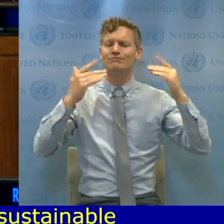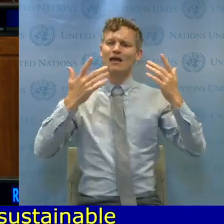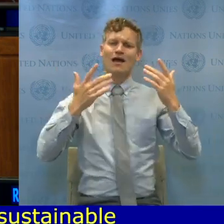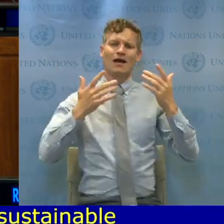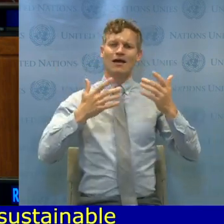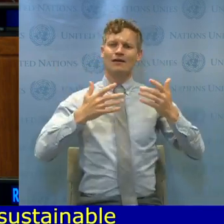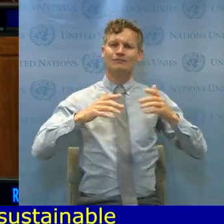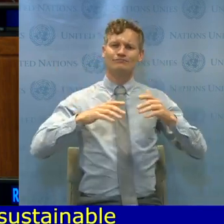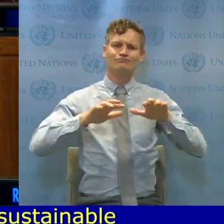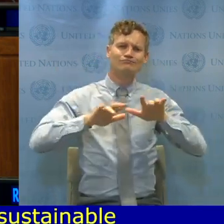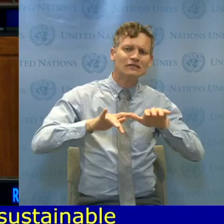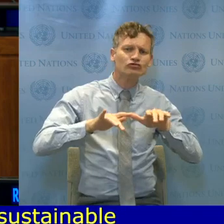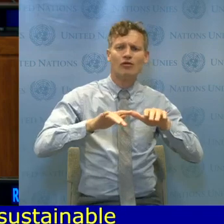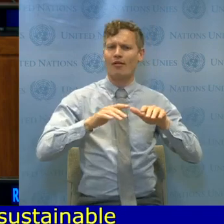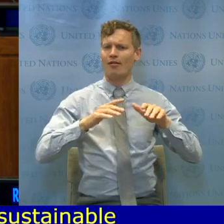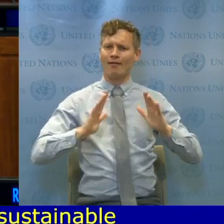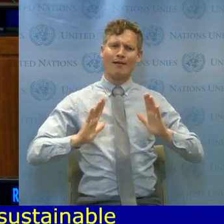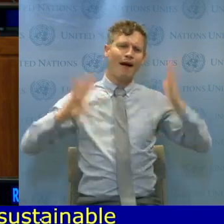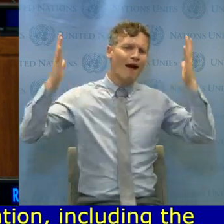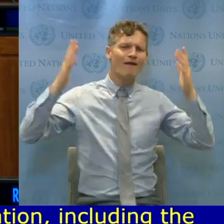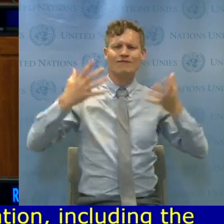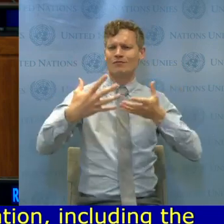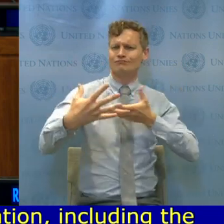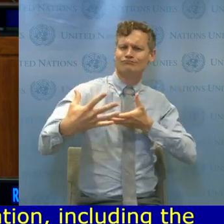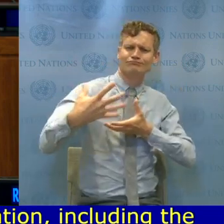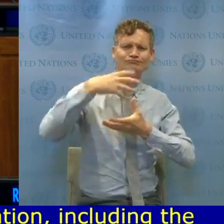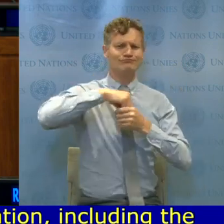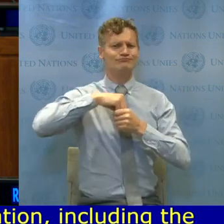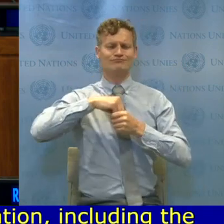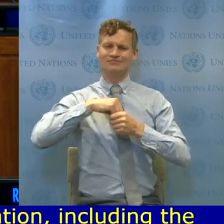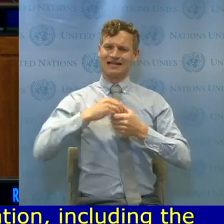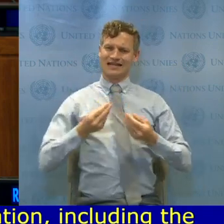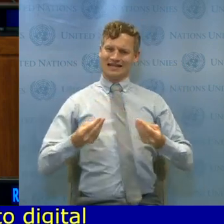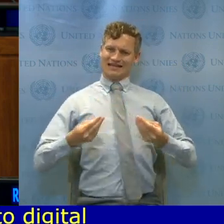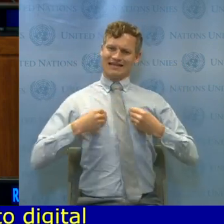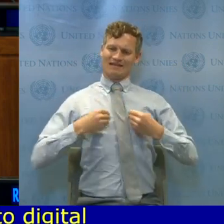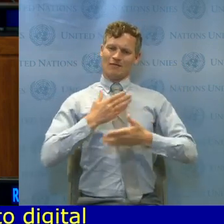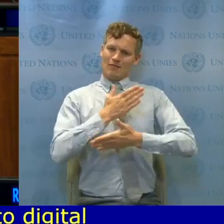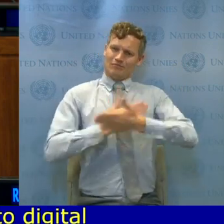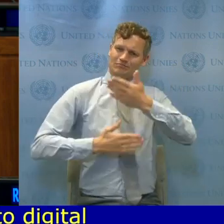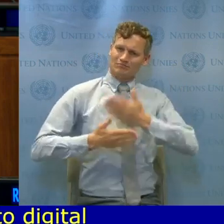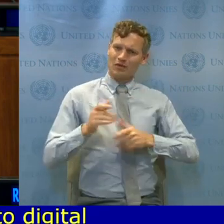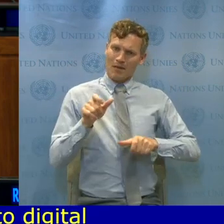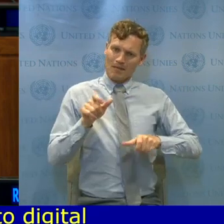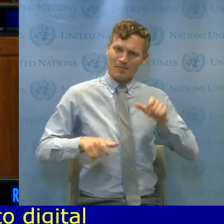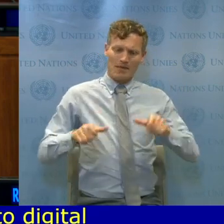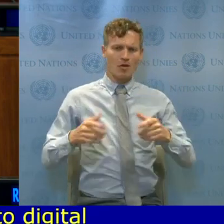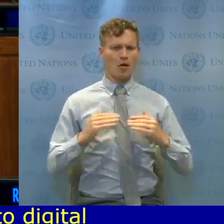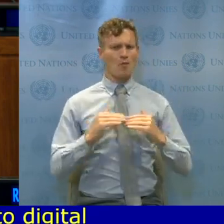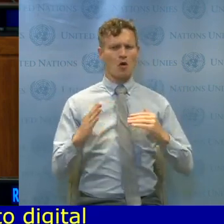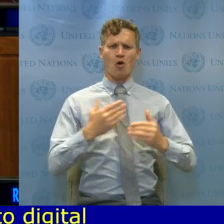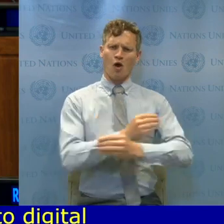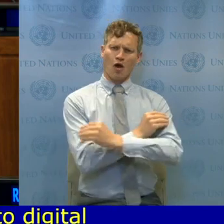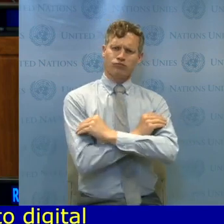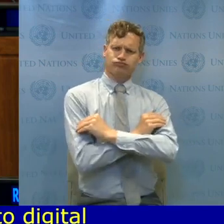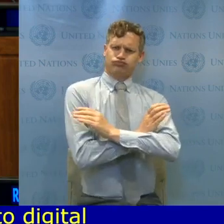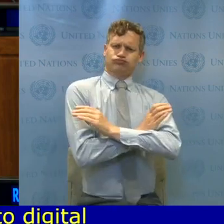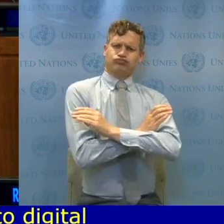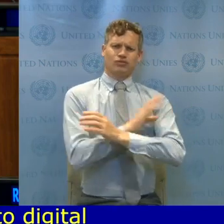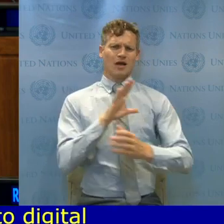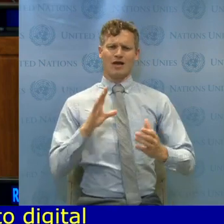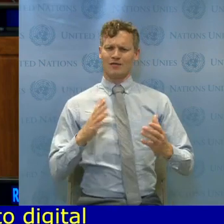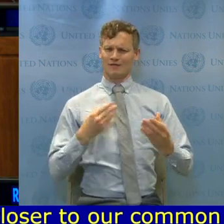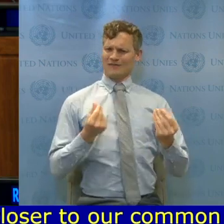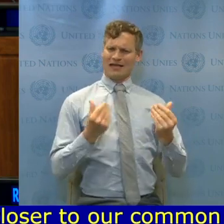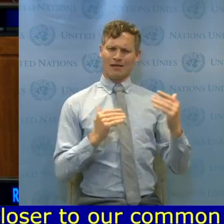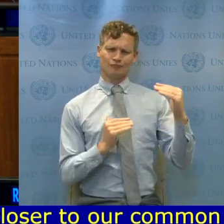our common goal of full inclusion and empowerment of persons of disabilities in our societies. The Republic of Moldova